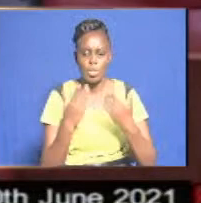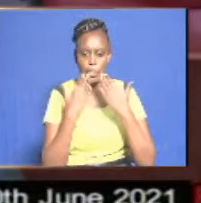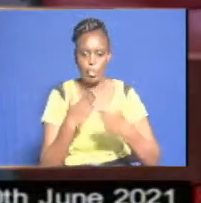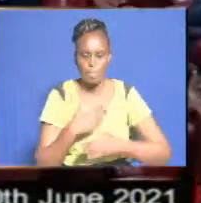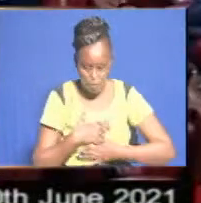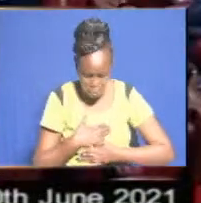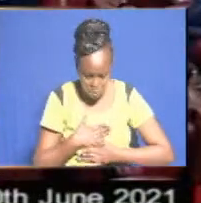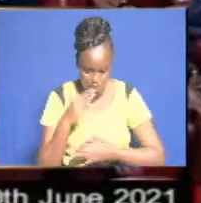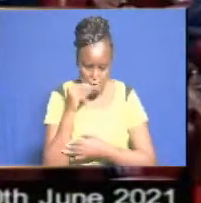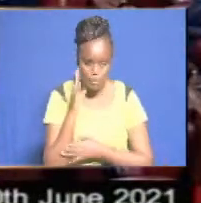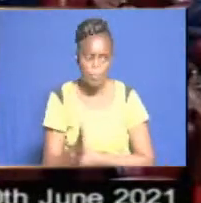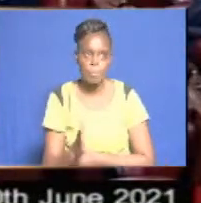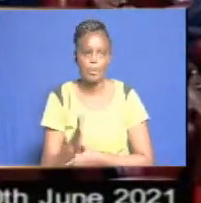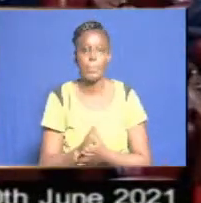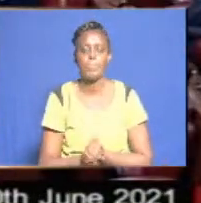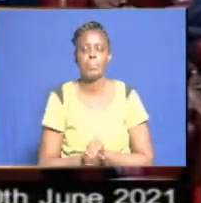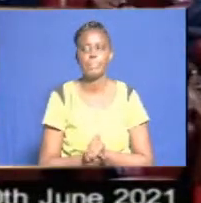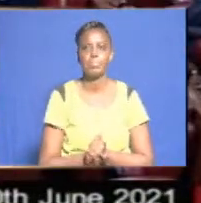Speaker.